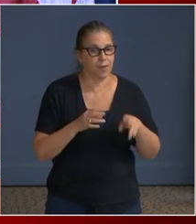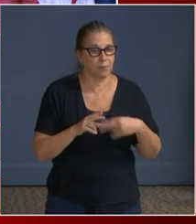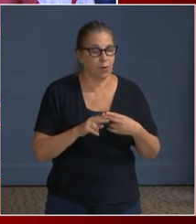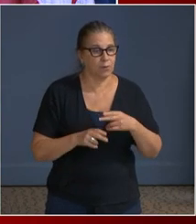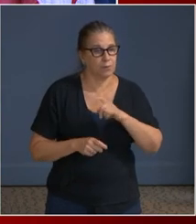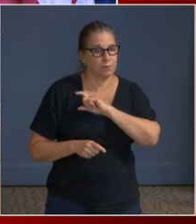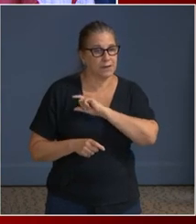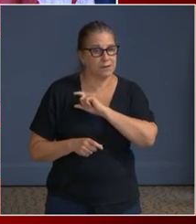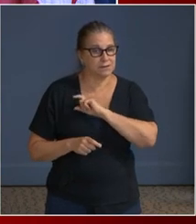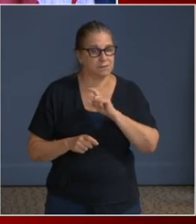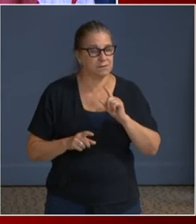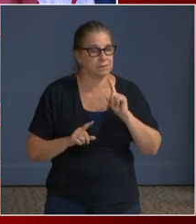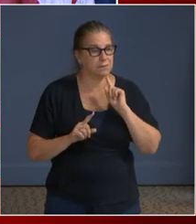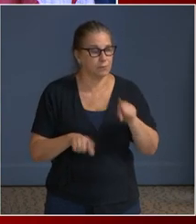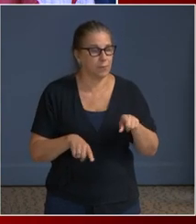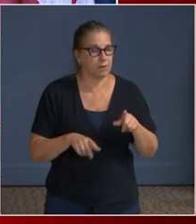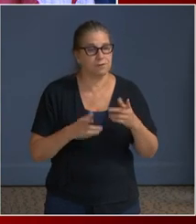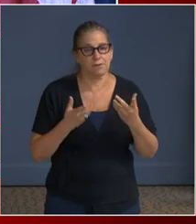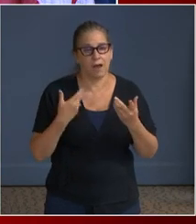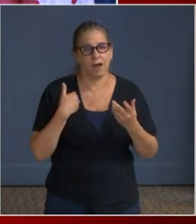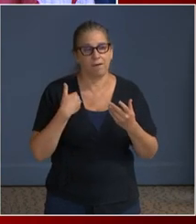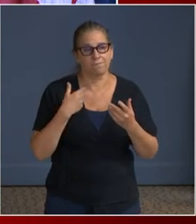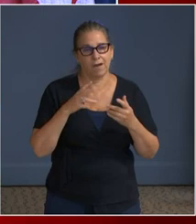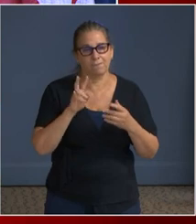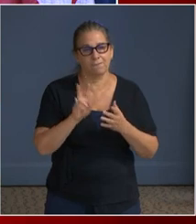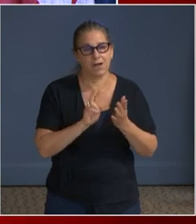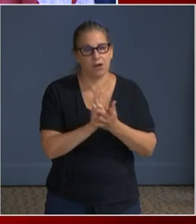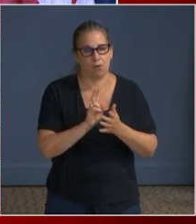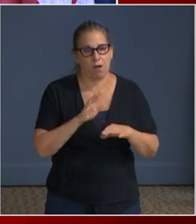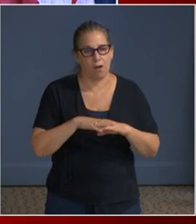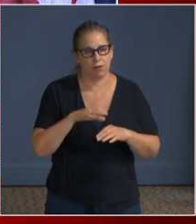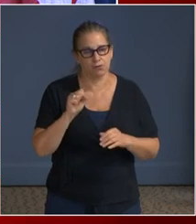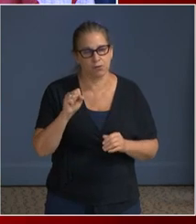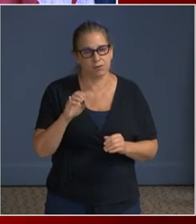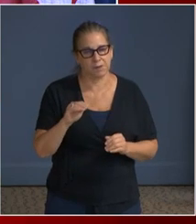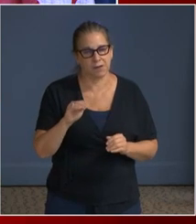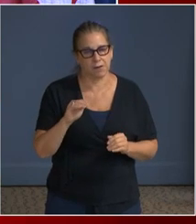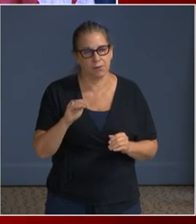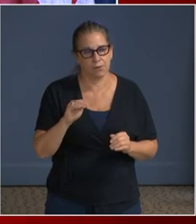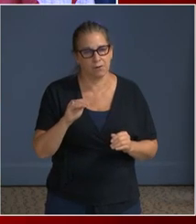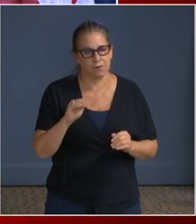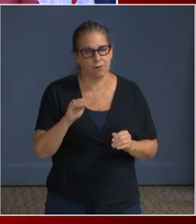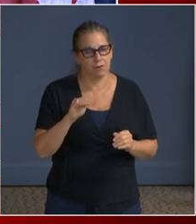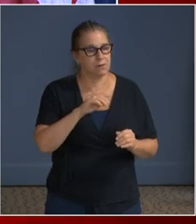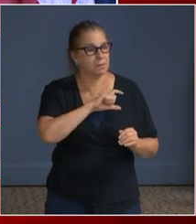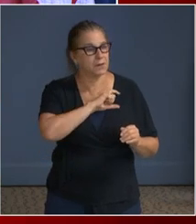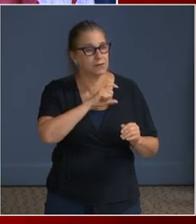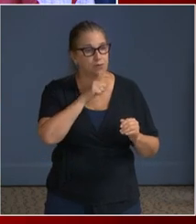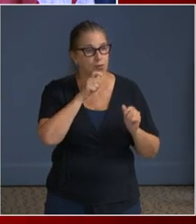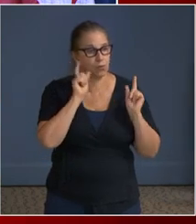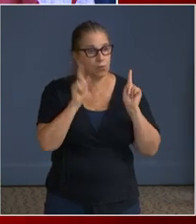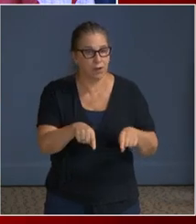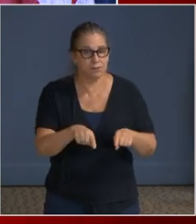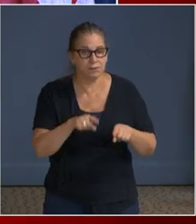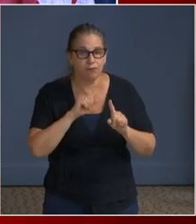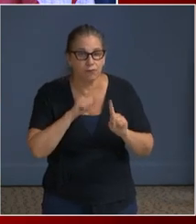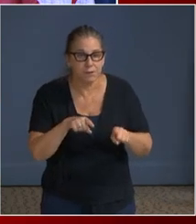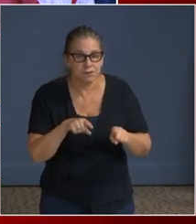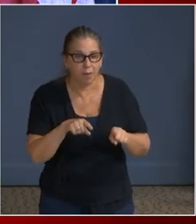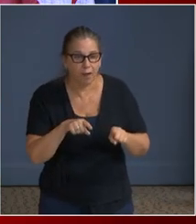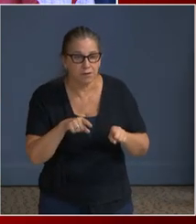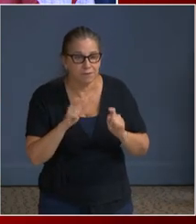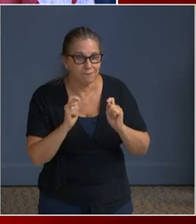social media. The police officers who were there responded in what I would say was a heroic